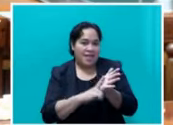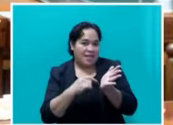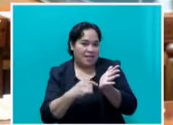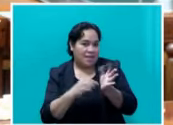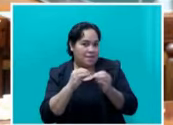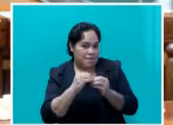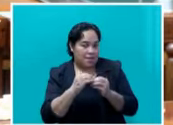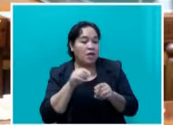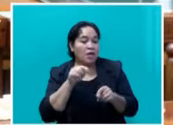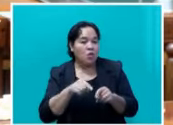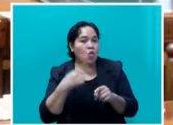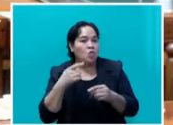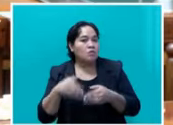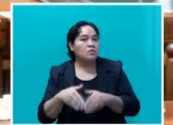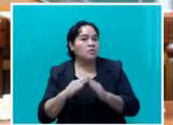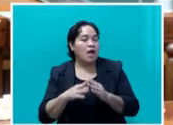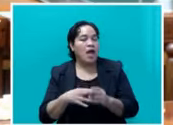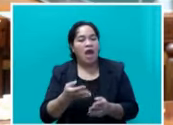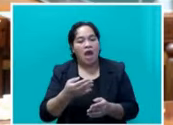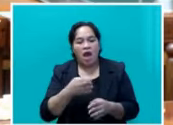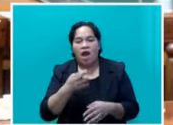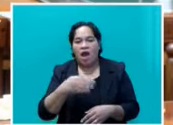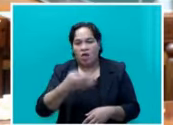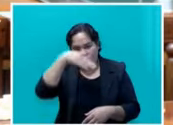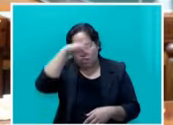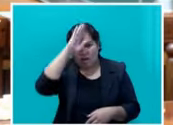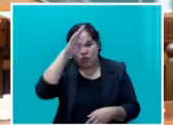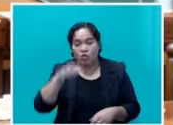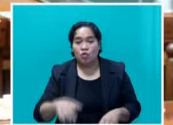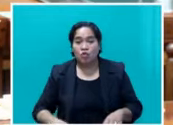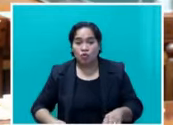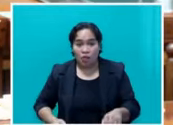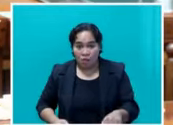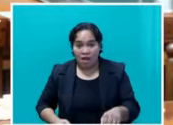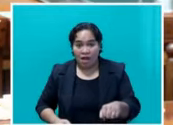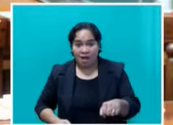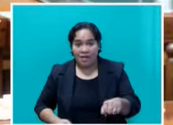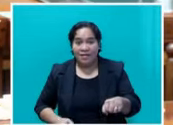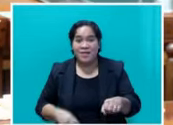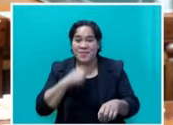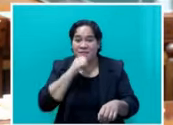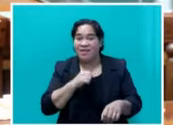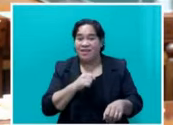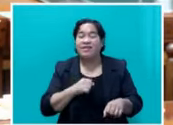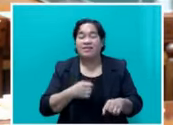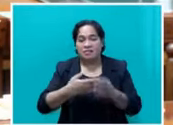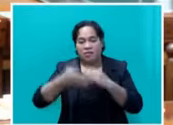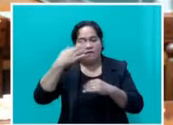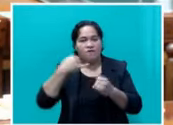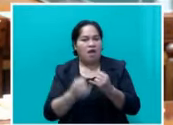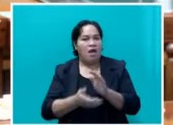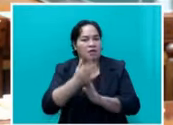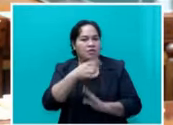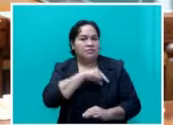which was the brainchild of Ratusukuna, who was very well qualified, Honorable Speaker. He went to Middle Temple